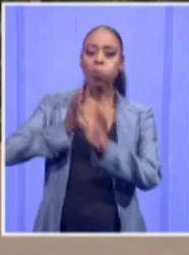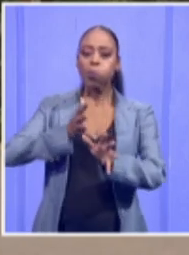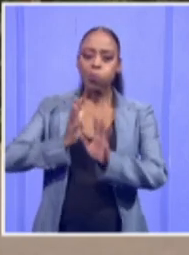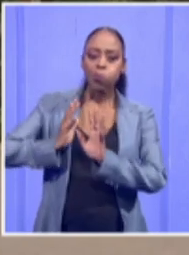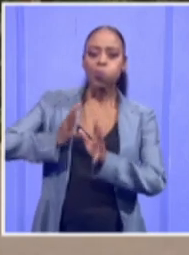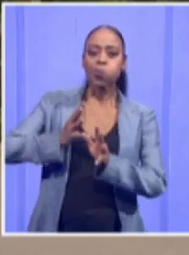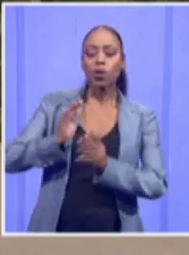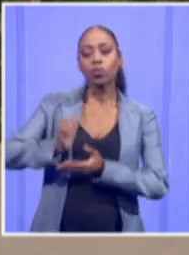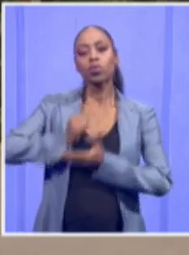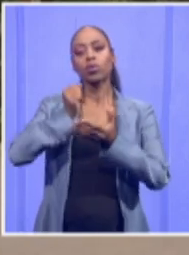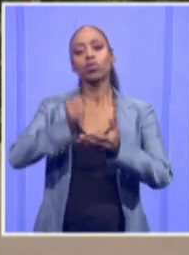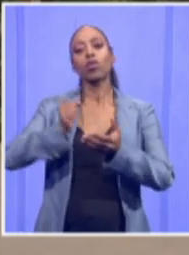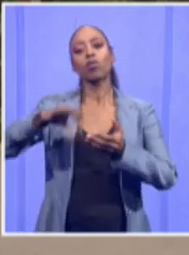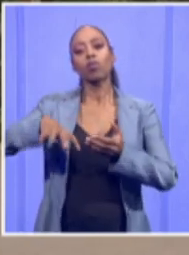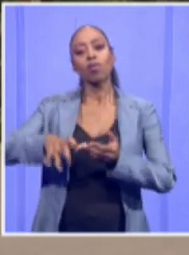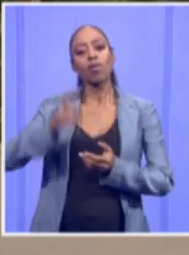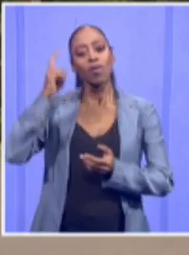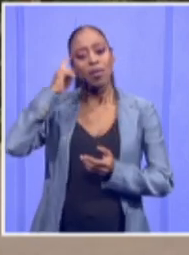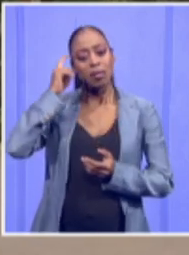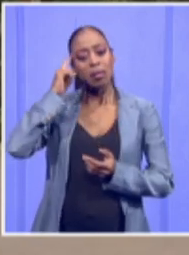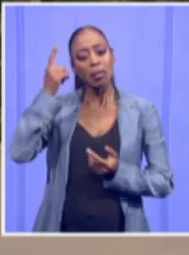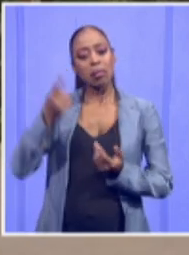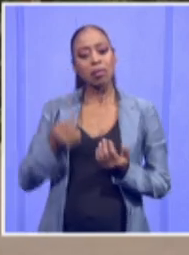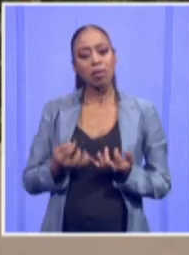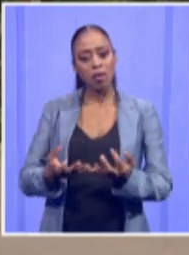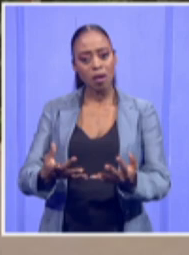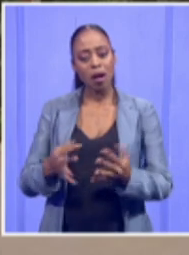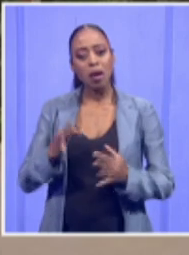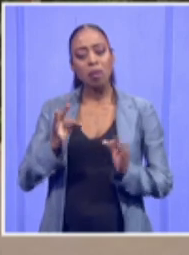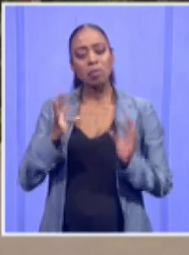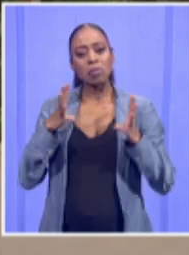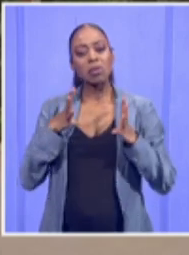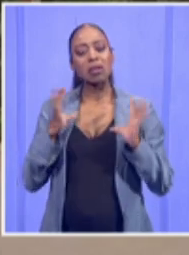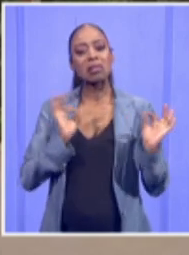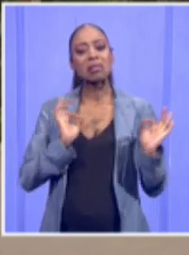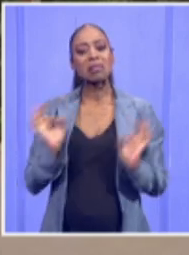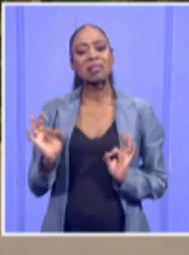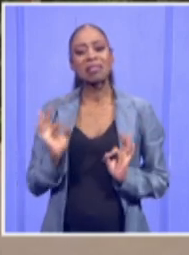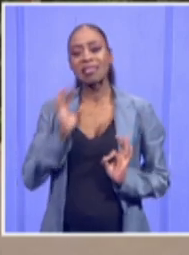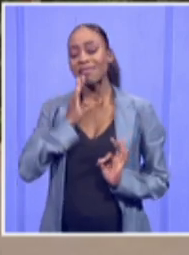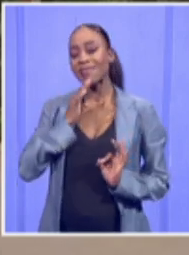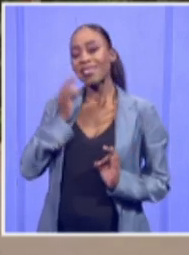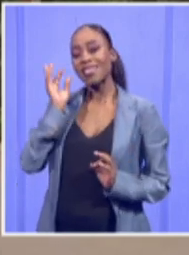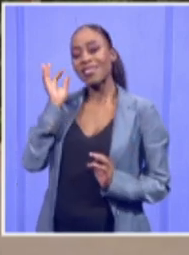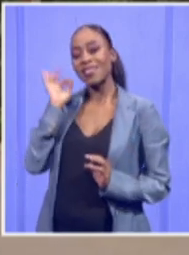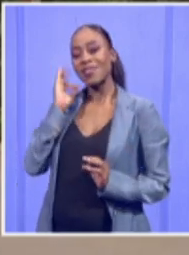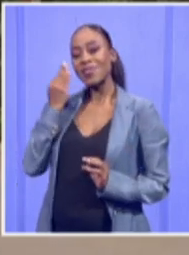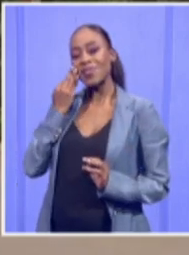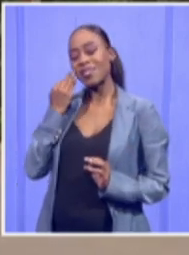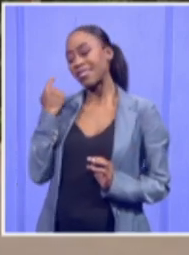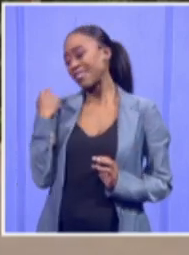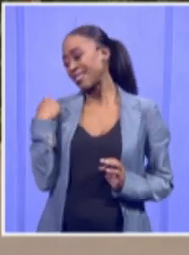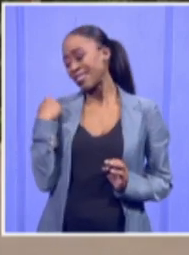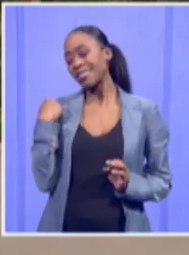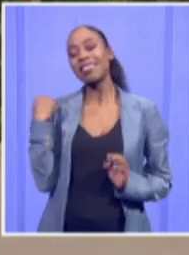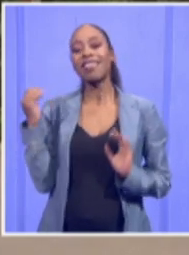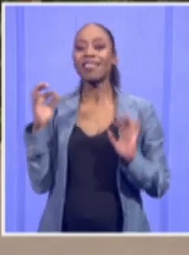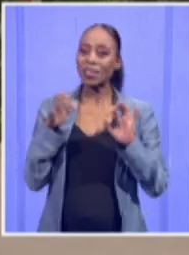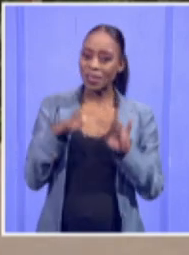in the province, we think the ground is fertile. Have you started seeing the fruits of the previous investment